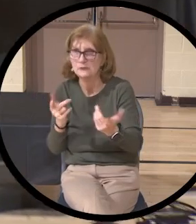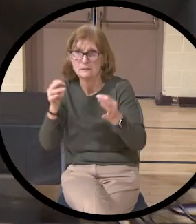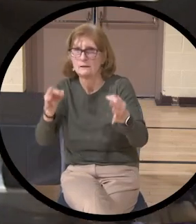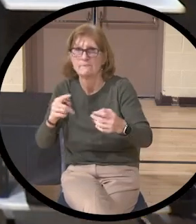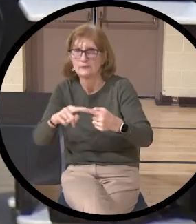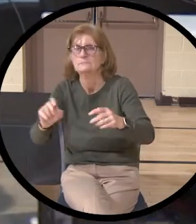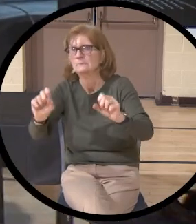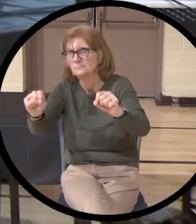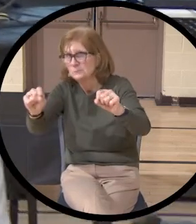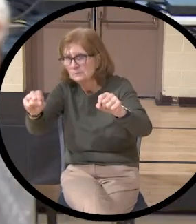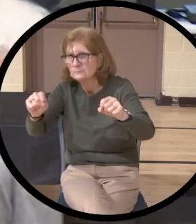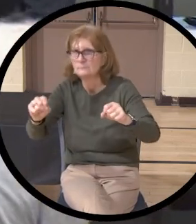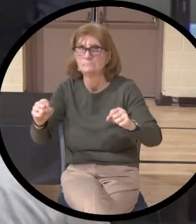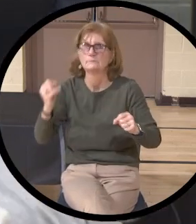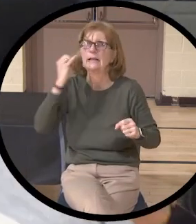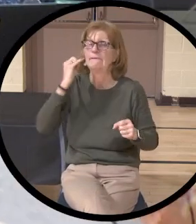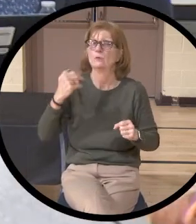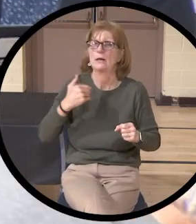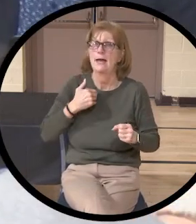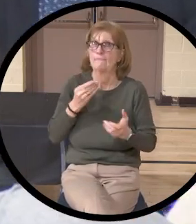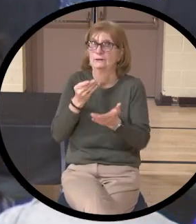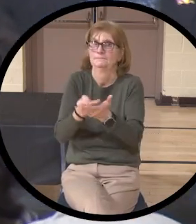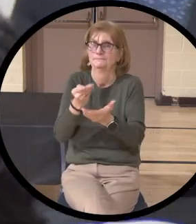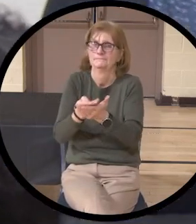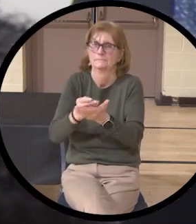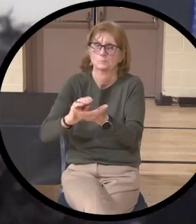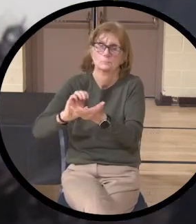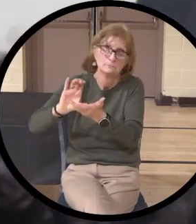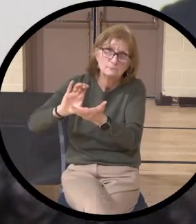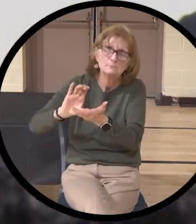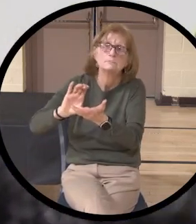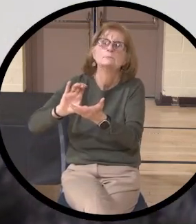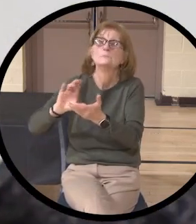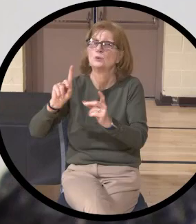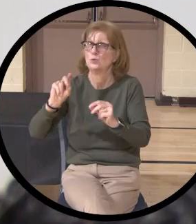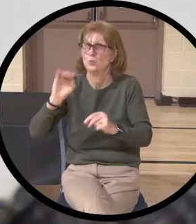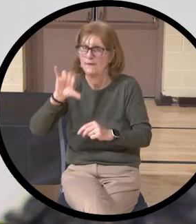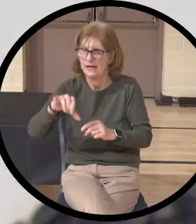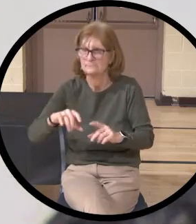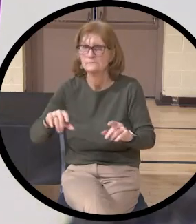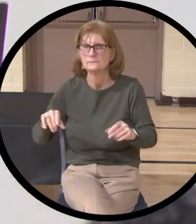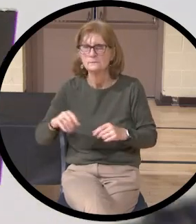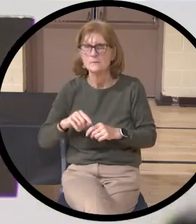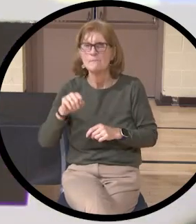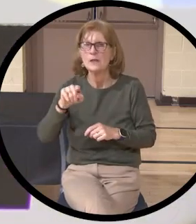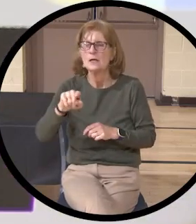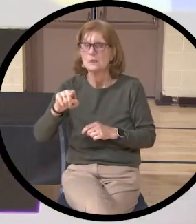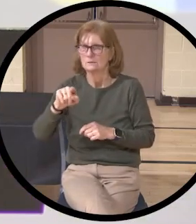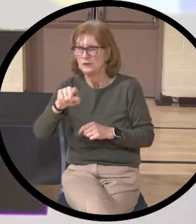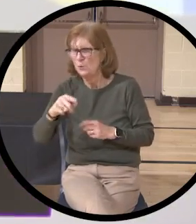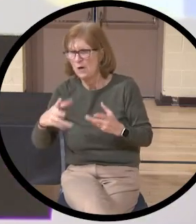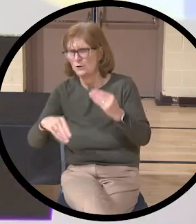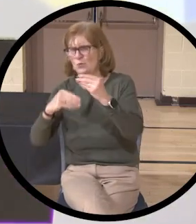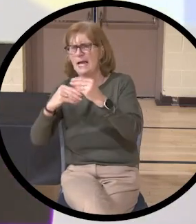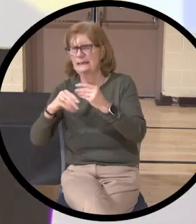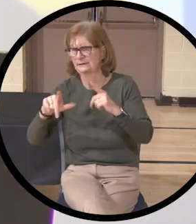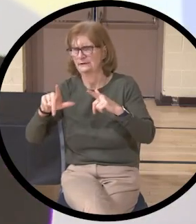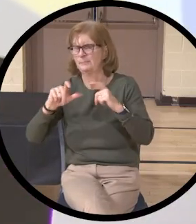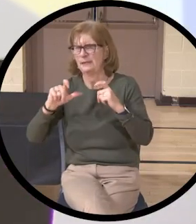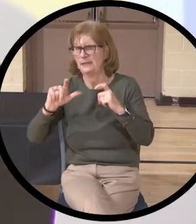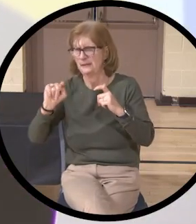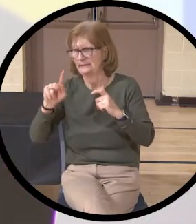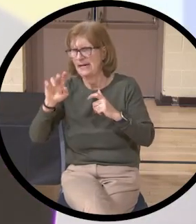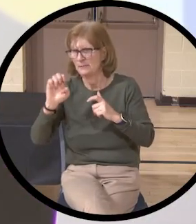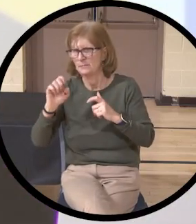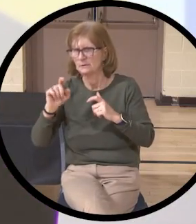love to, find budget so that we could do something like that there. As for the speed tables, are you talking about on the really steep part where there's the